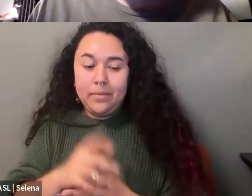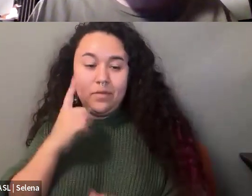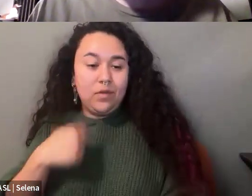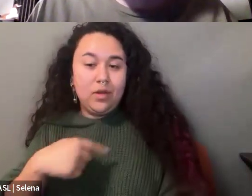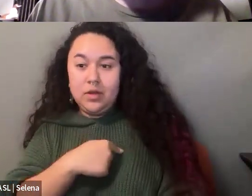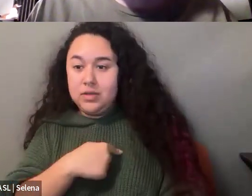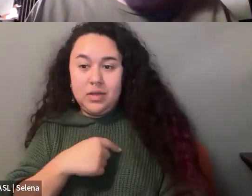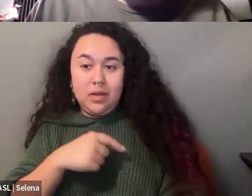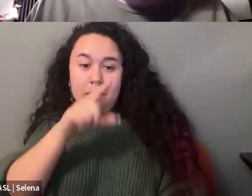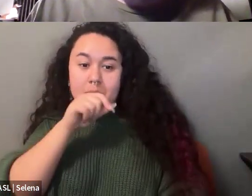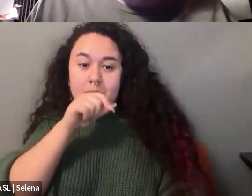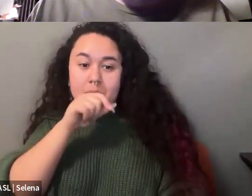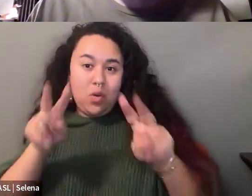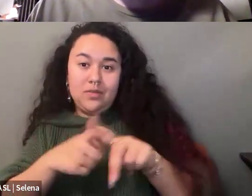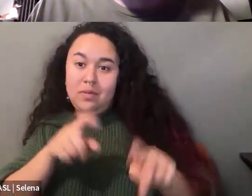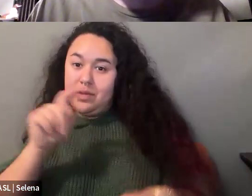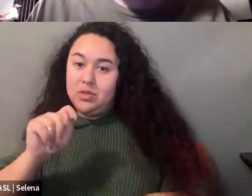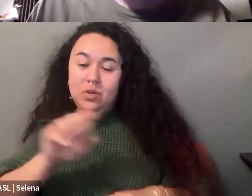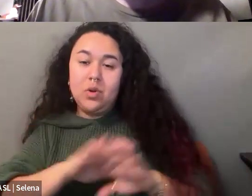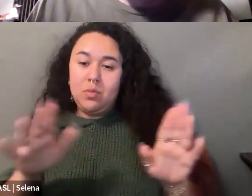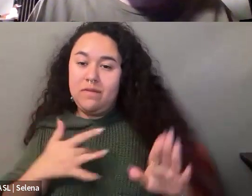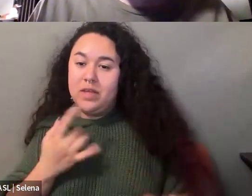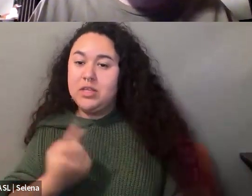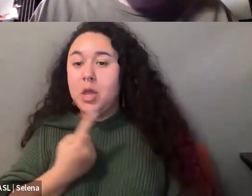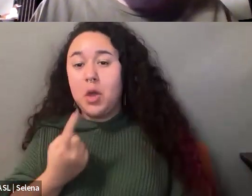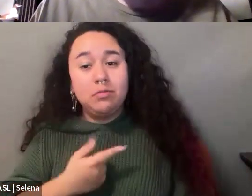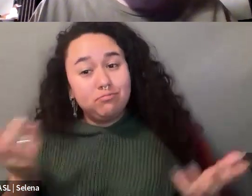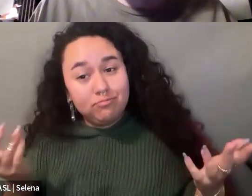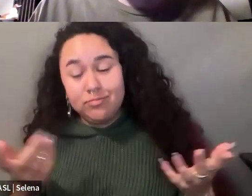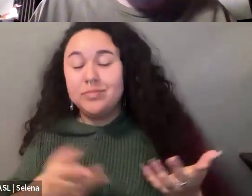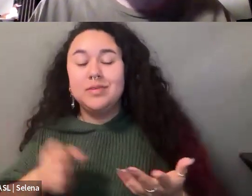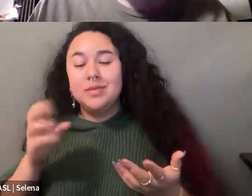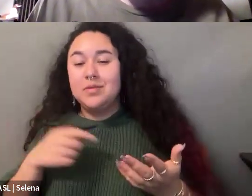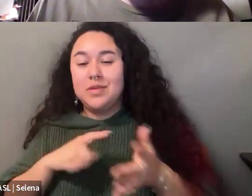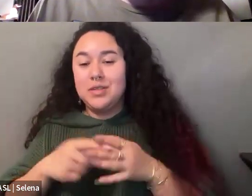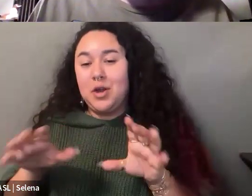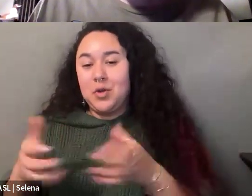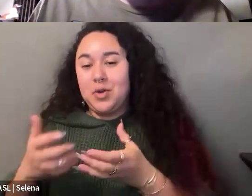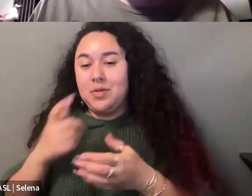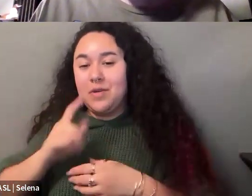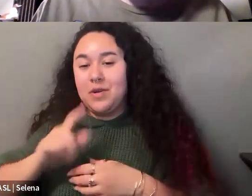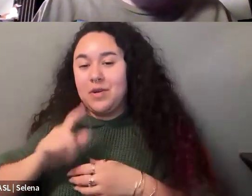us birding from the toilet no longer feel alone. We can start a little group.